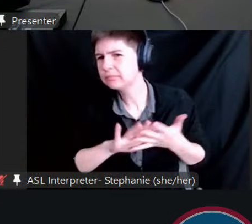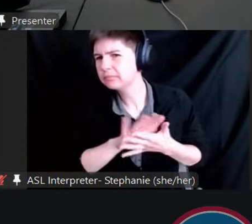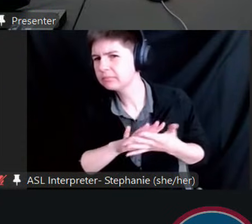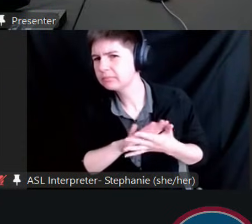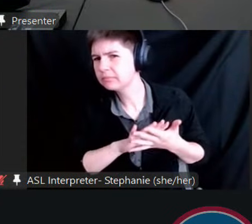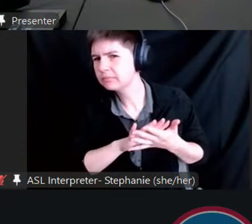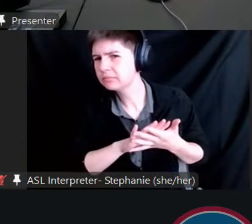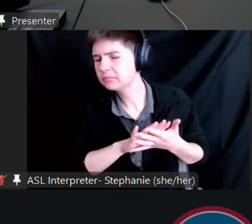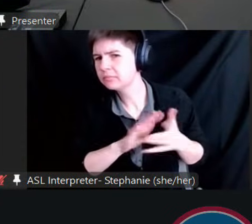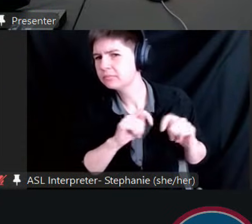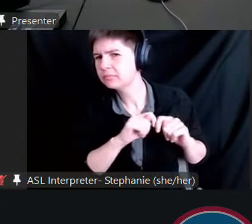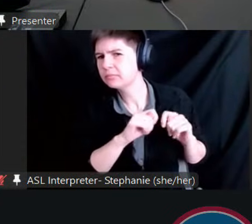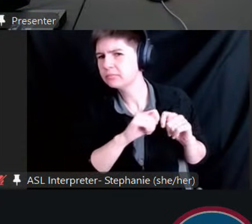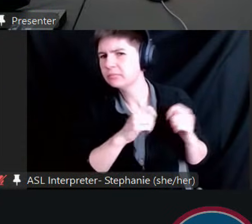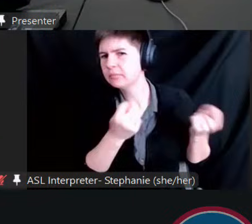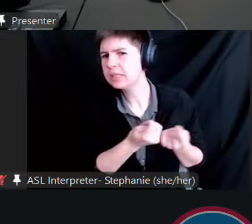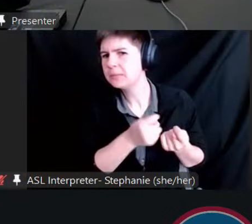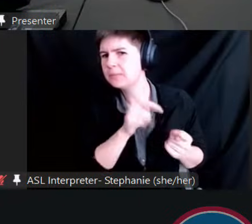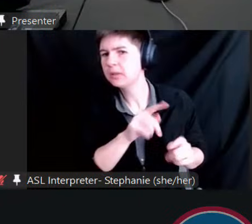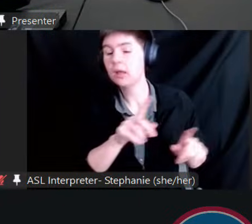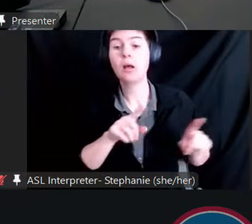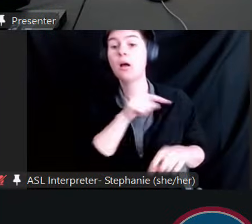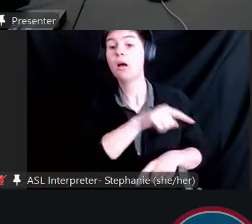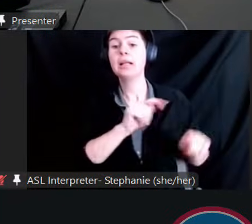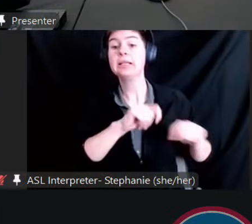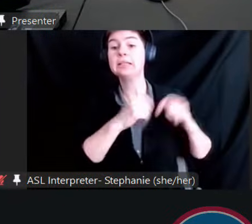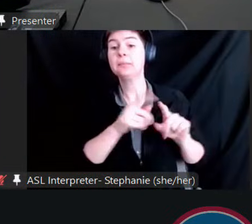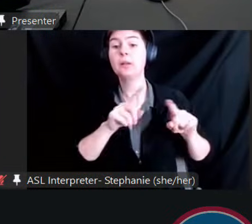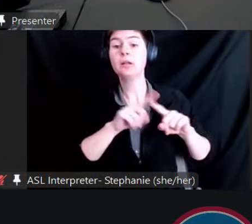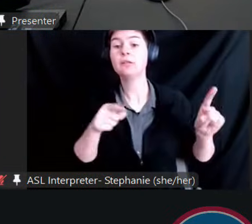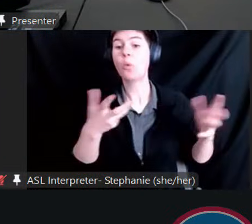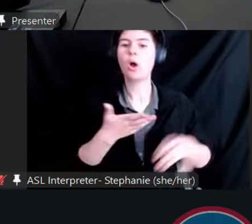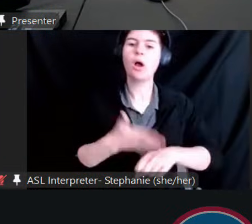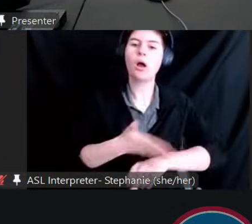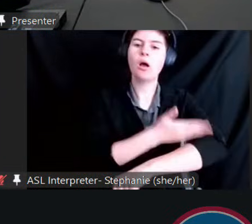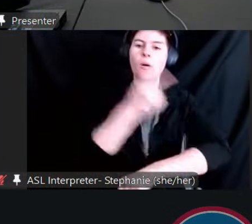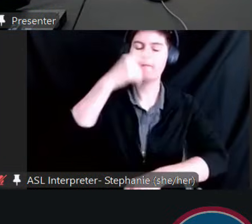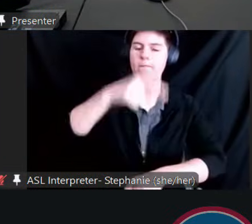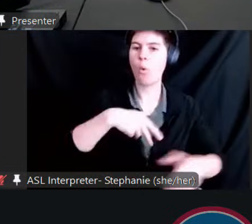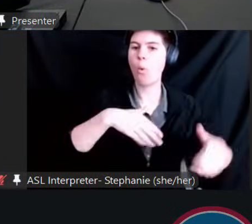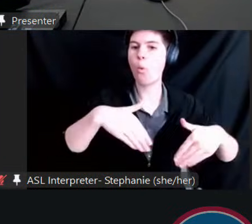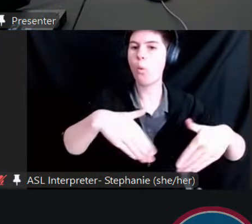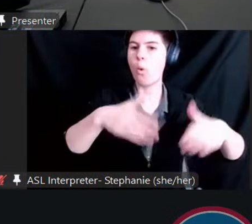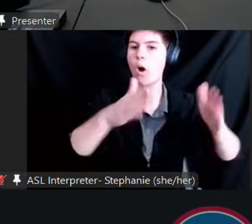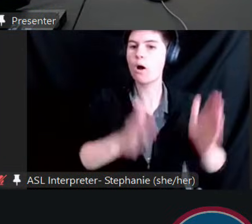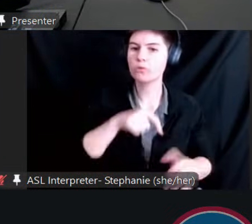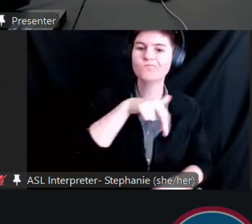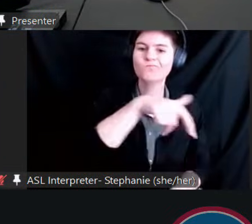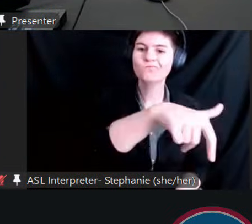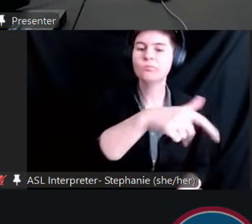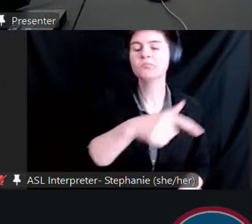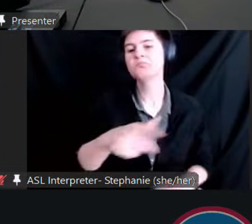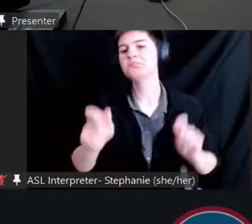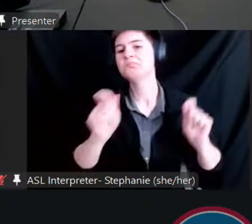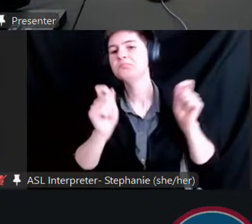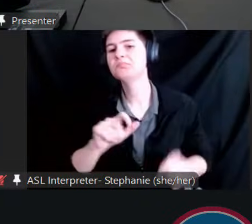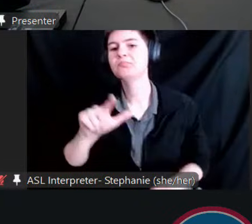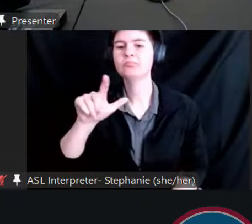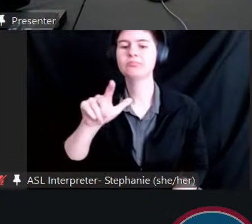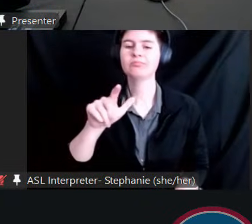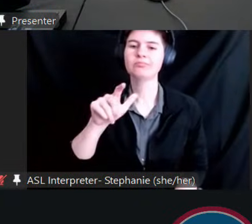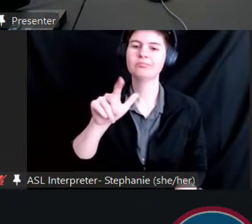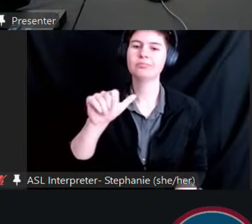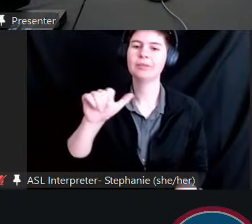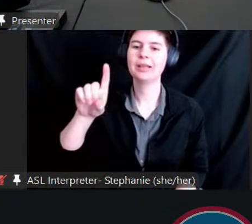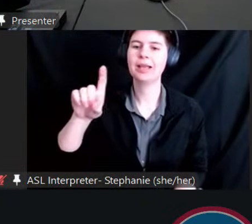for like they do a lot of pedestrian improvements and reconstruction with more landscaping, things like that. But there's lots of room to incorporate